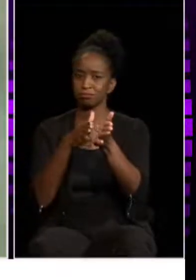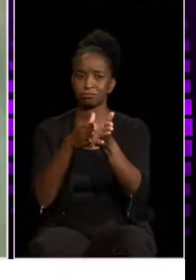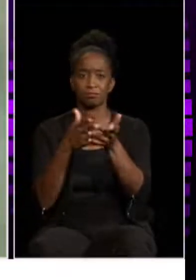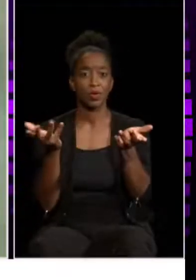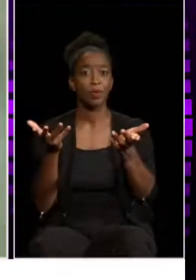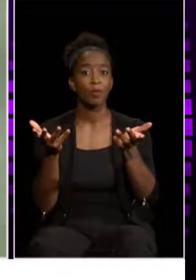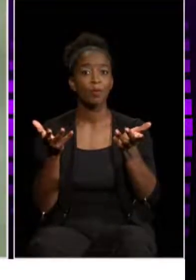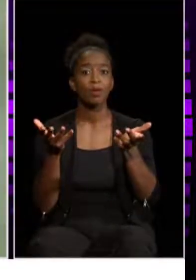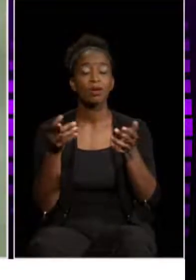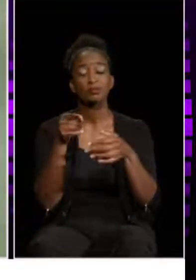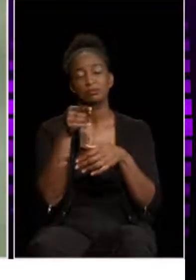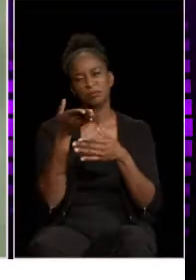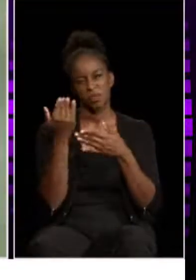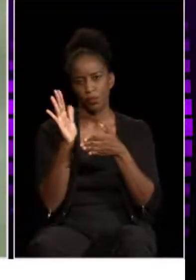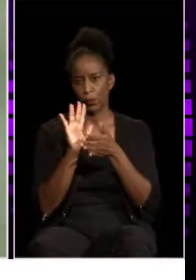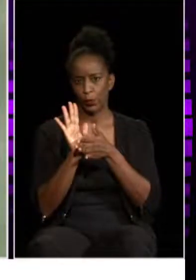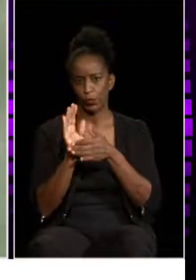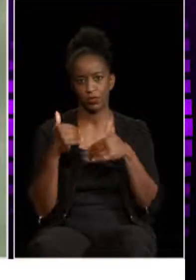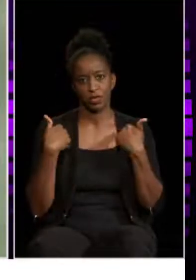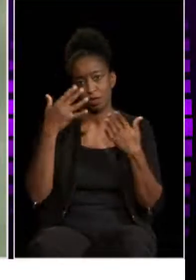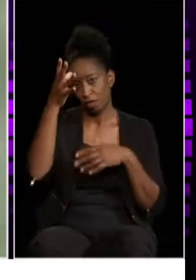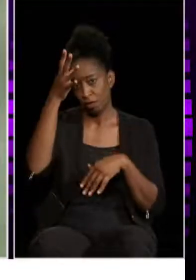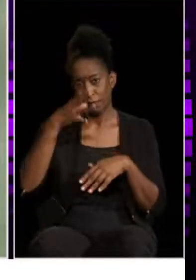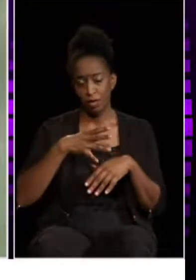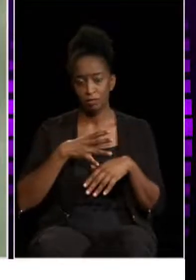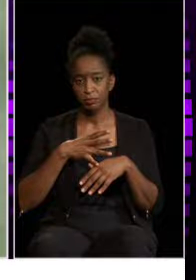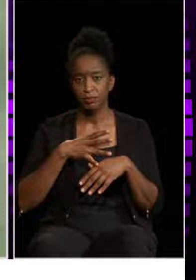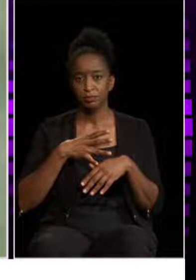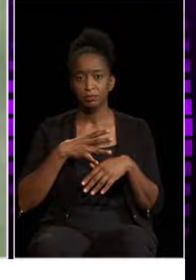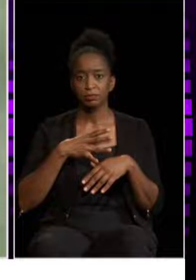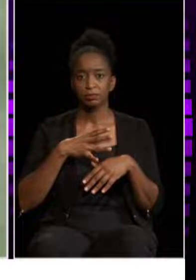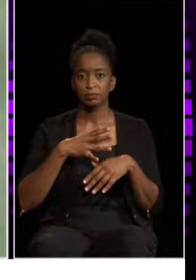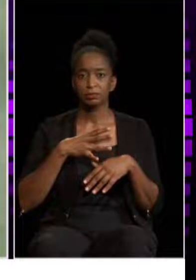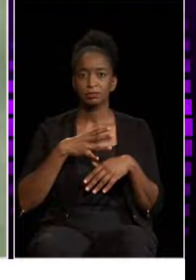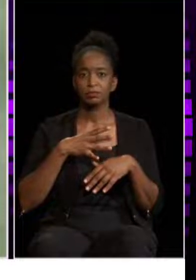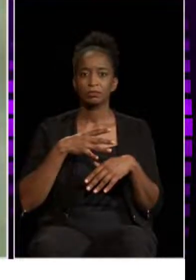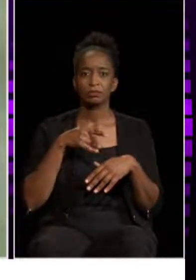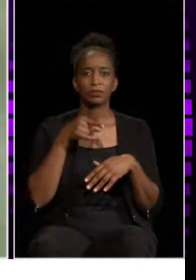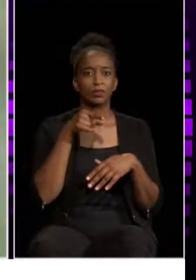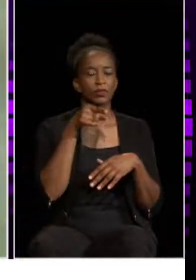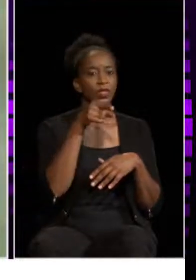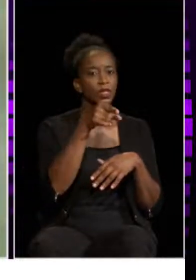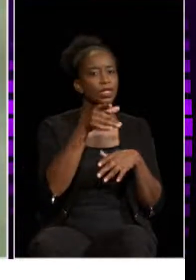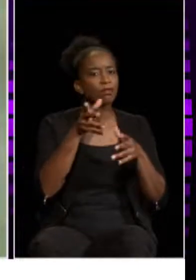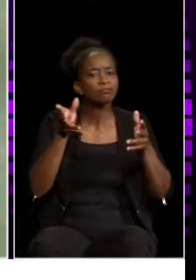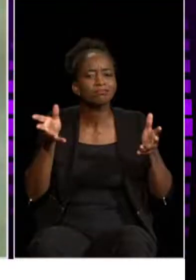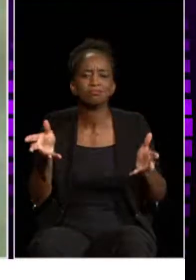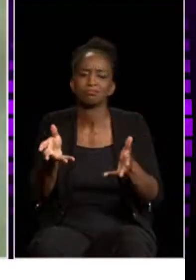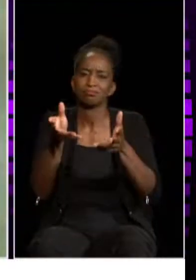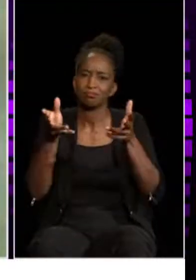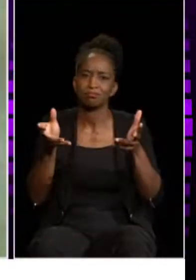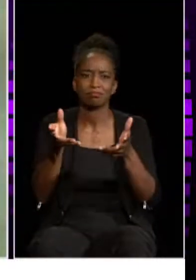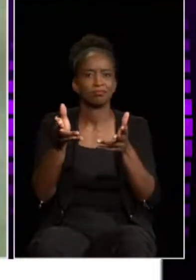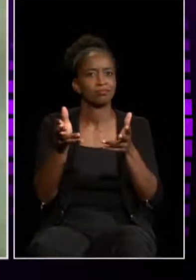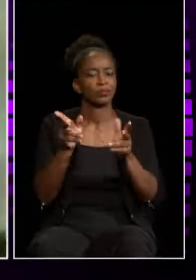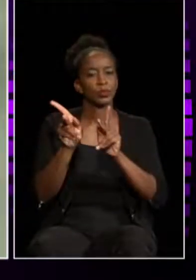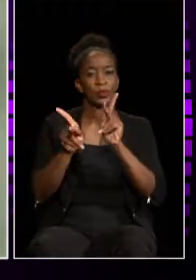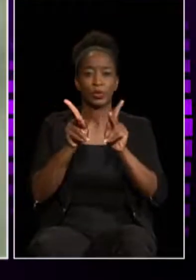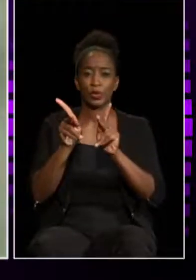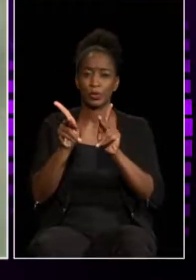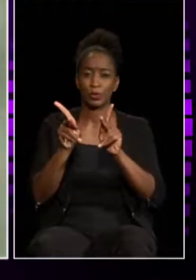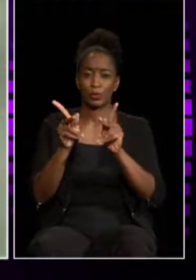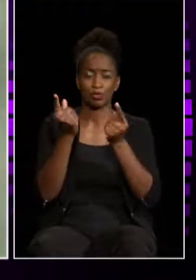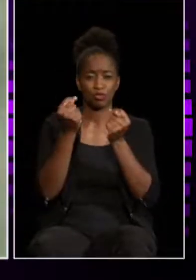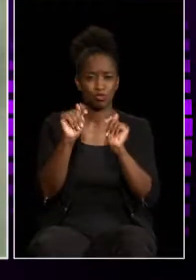persons to go out as it pertains to the mental health. I think optics like that are very important. I think from a